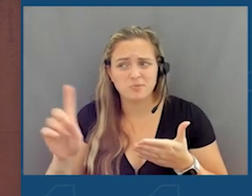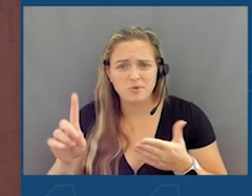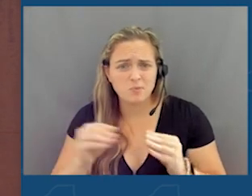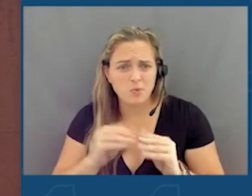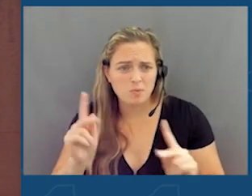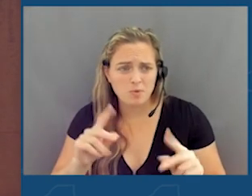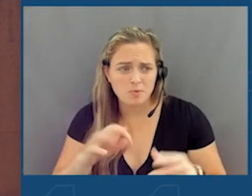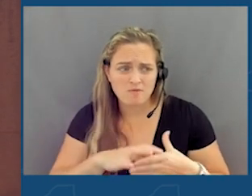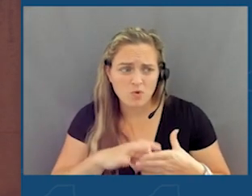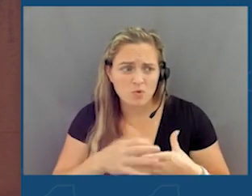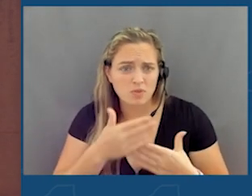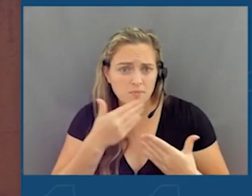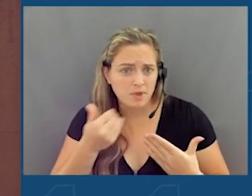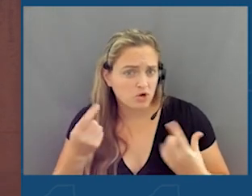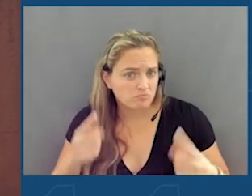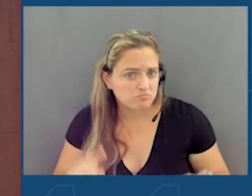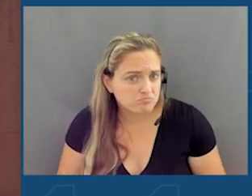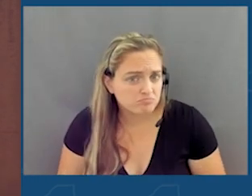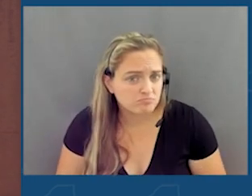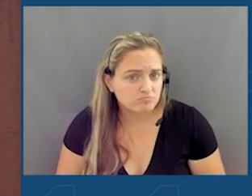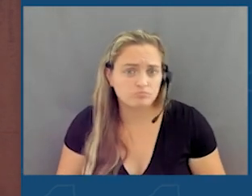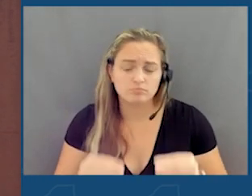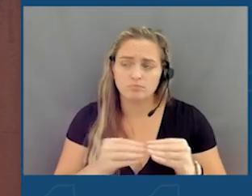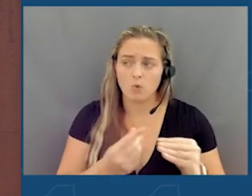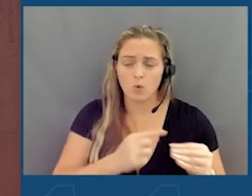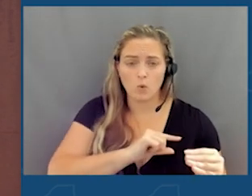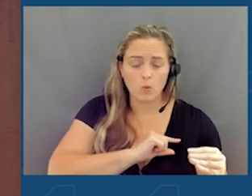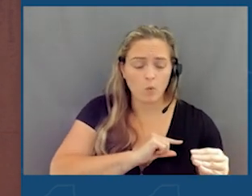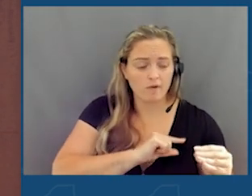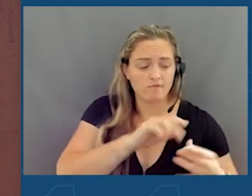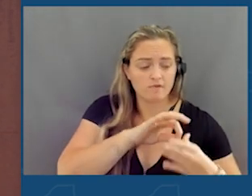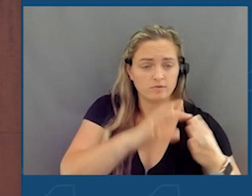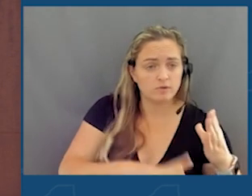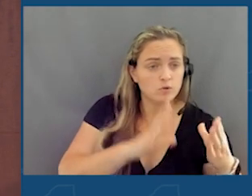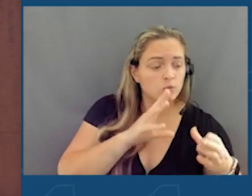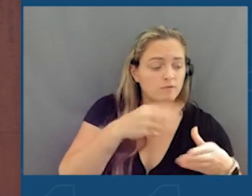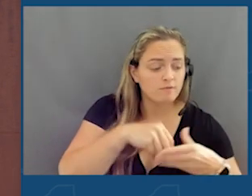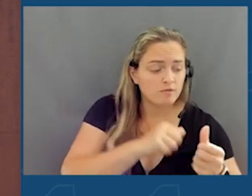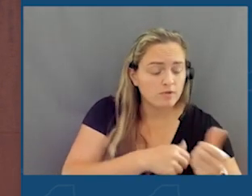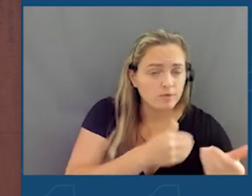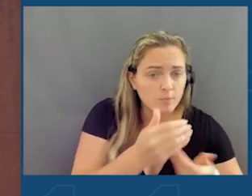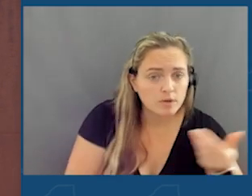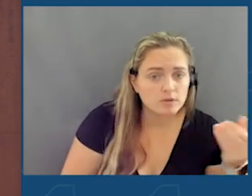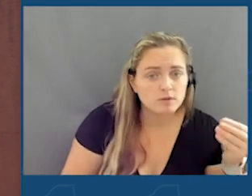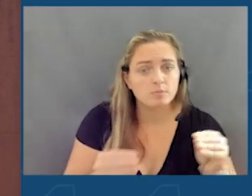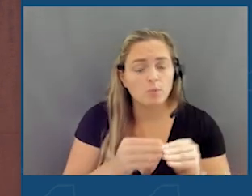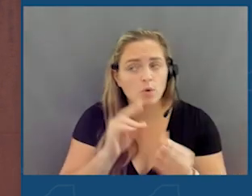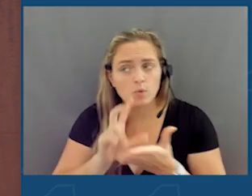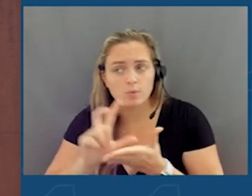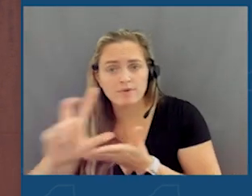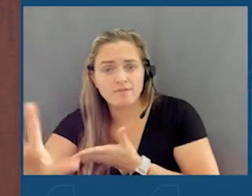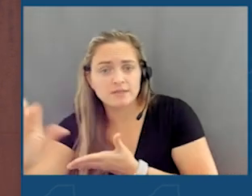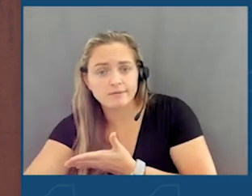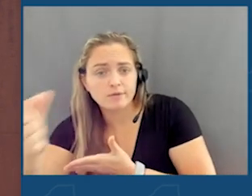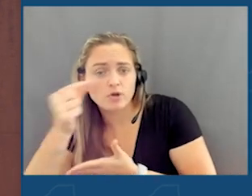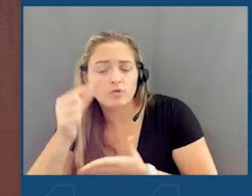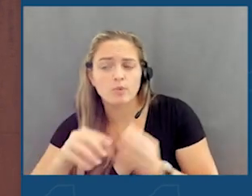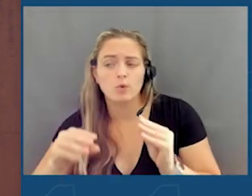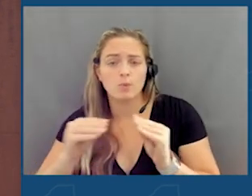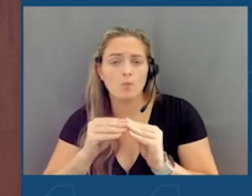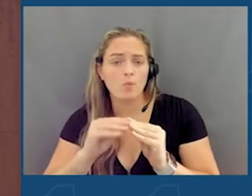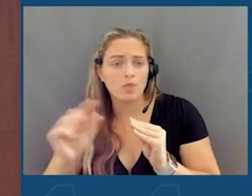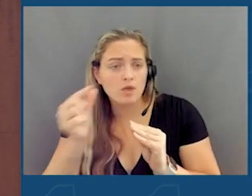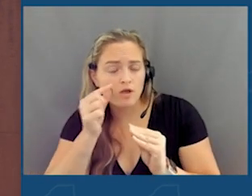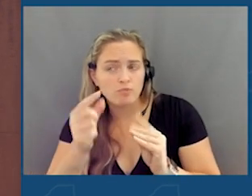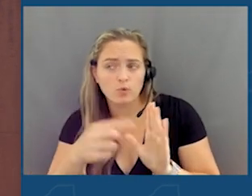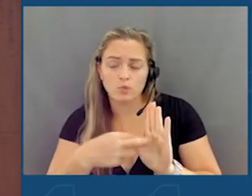vote, the better it is. The more eligible voters are participating in the process, the more they will be invested in their government, the more the government will reflect